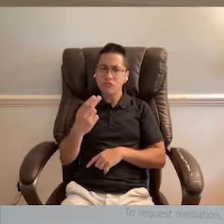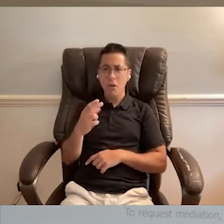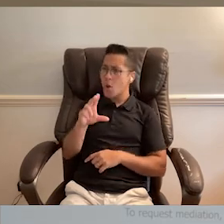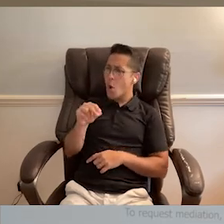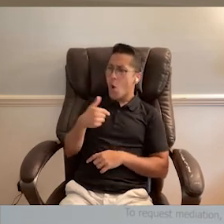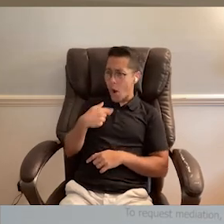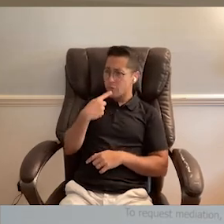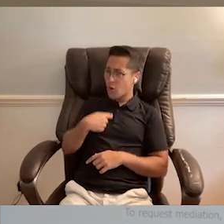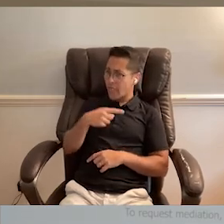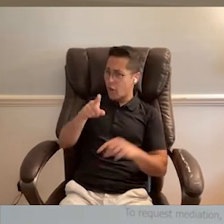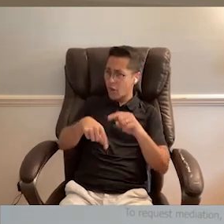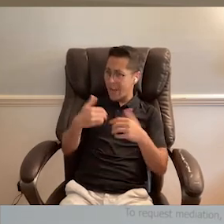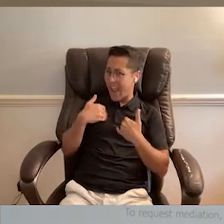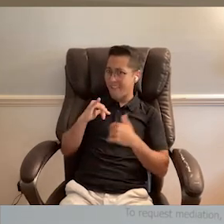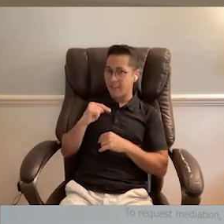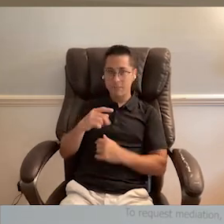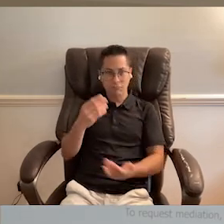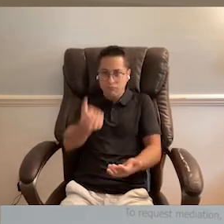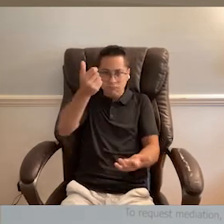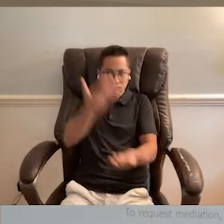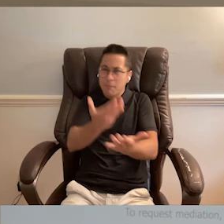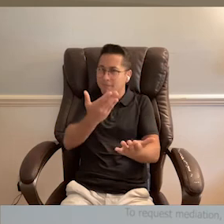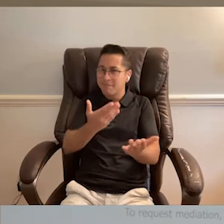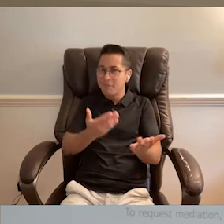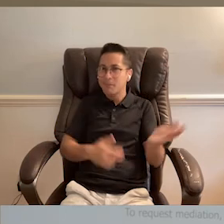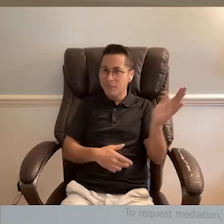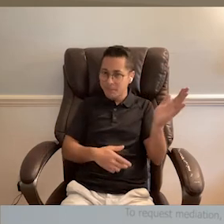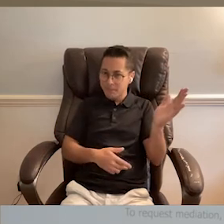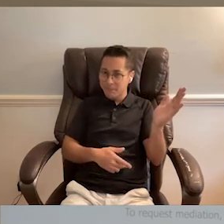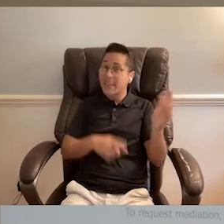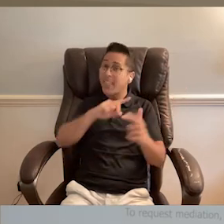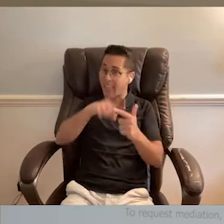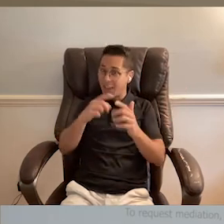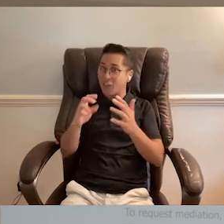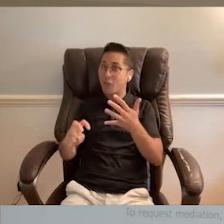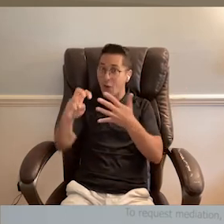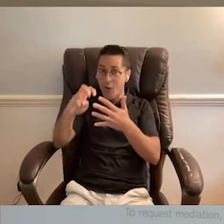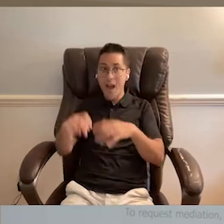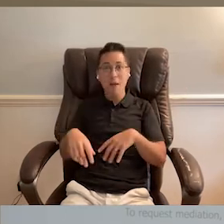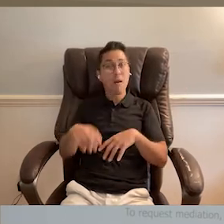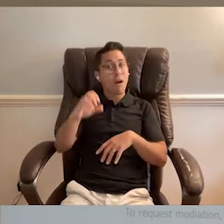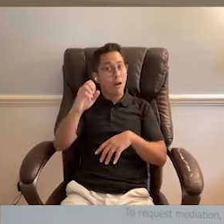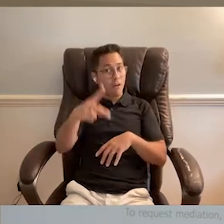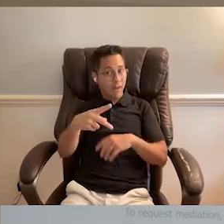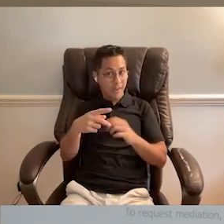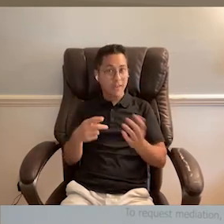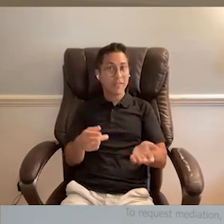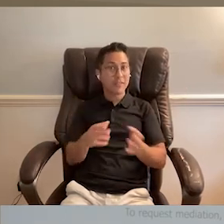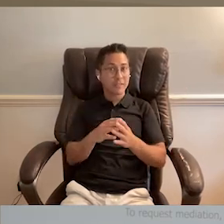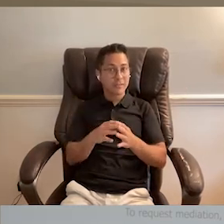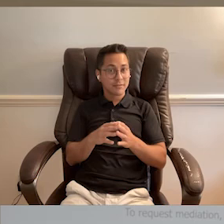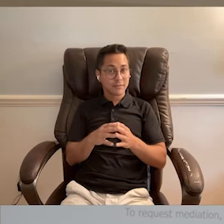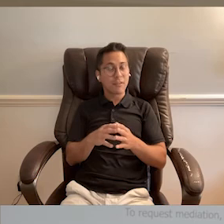it. Bam, you have it in writing. Then you go up the chain. Then you say, okay. Also, during an